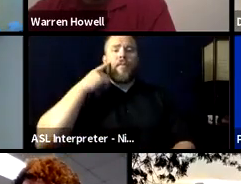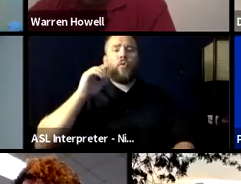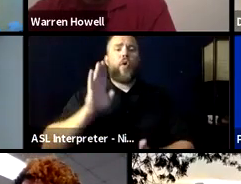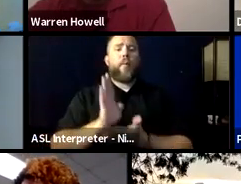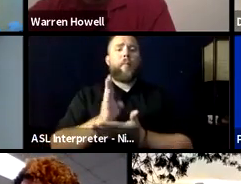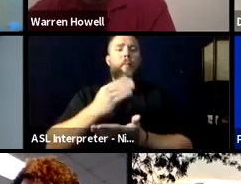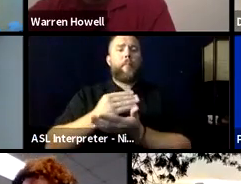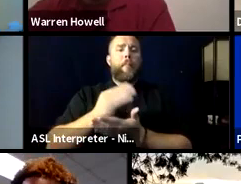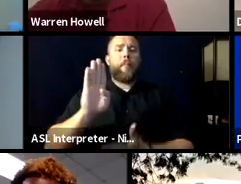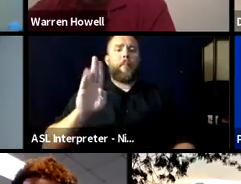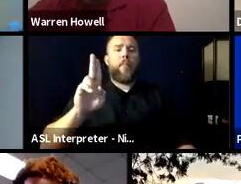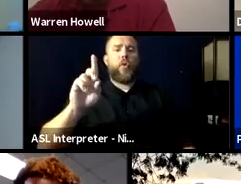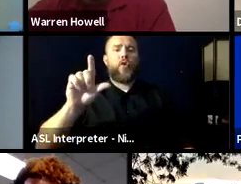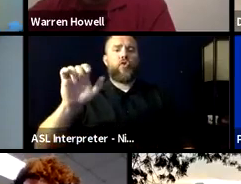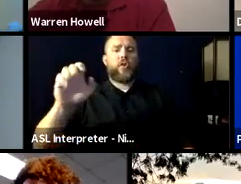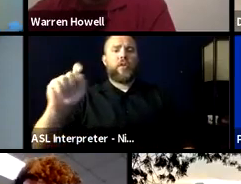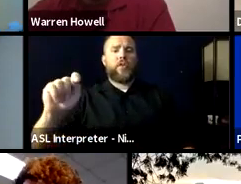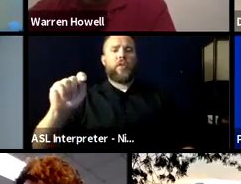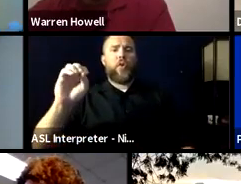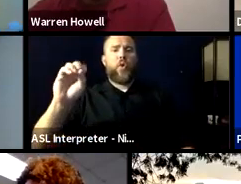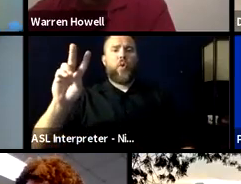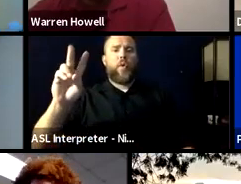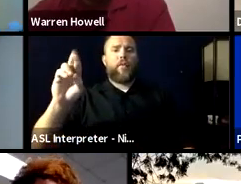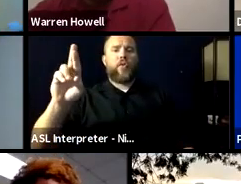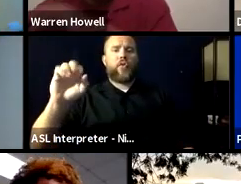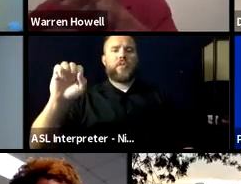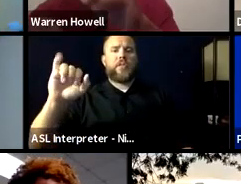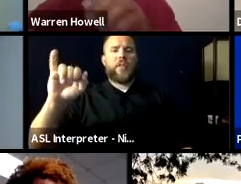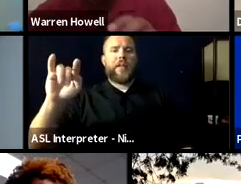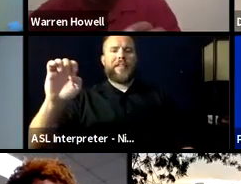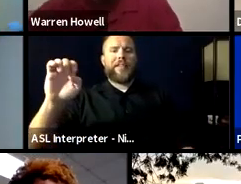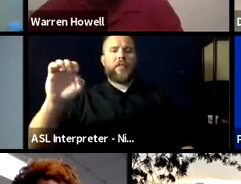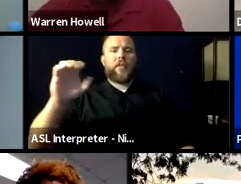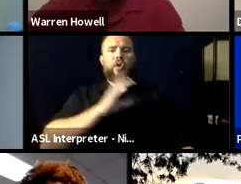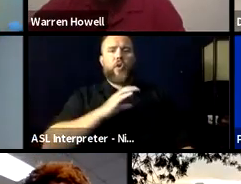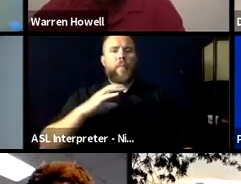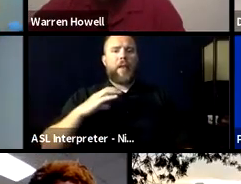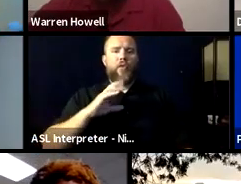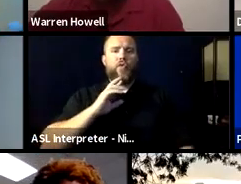report. Is there any discussion on that matter?